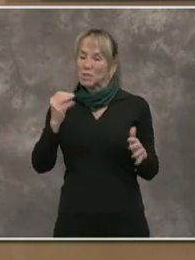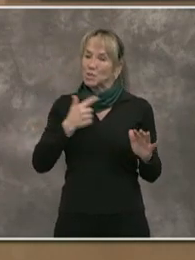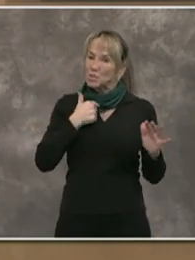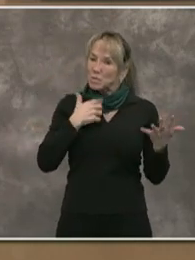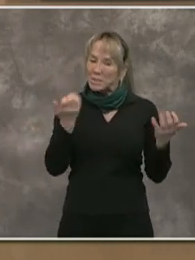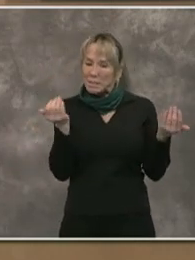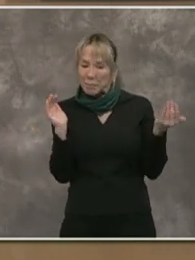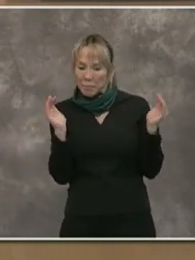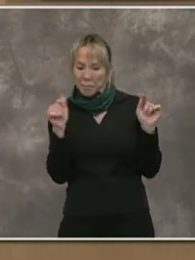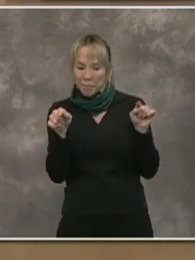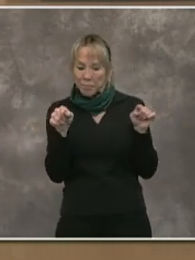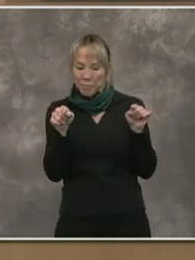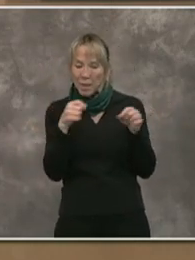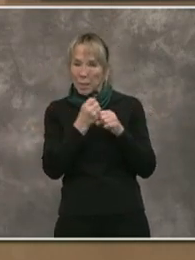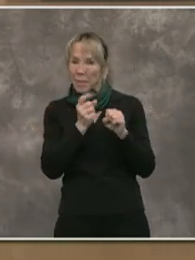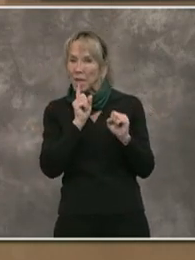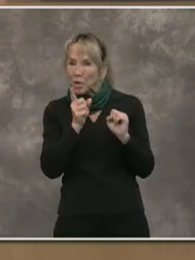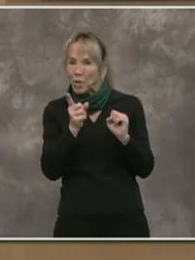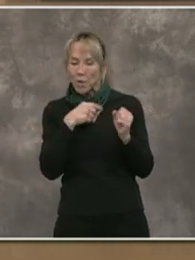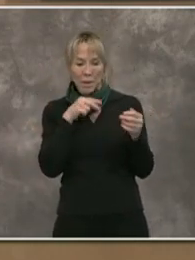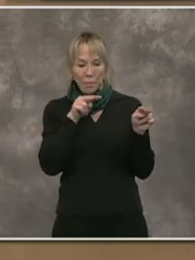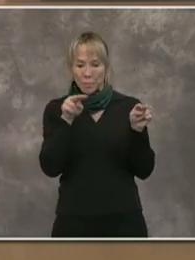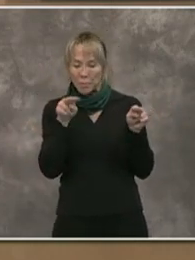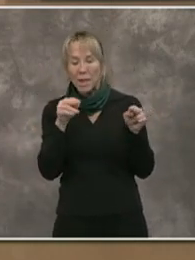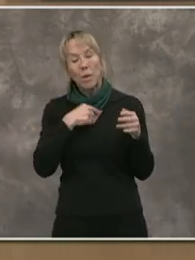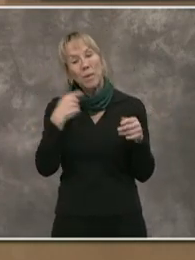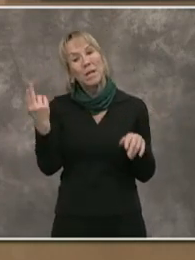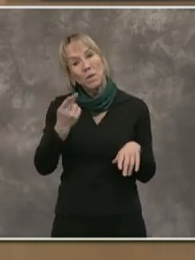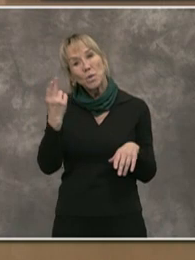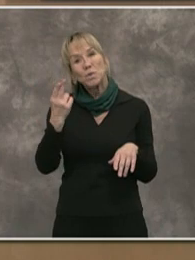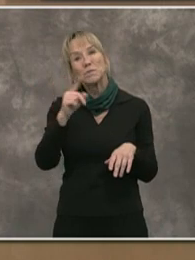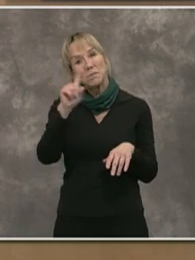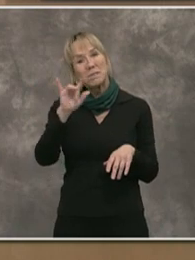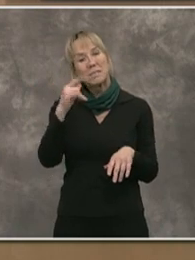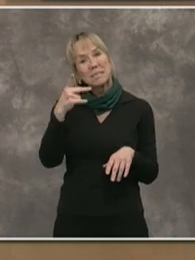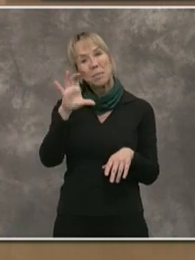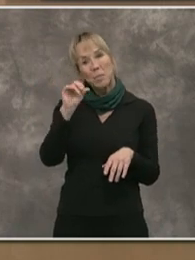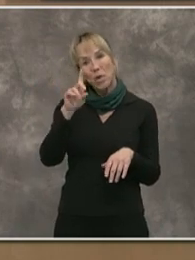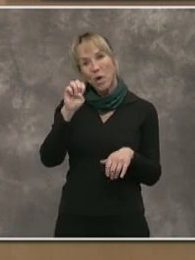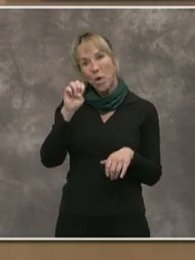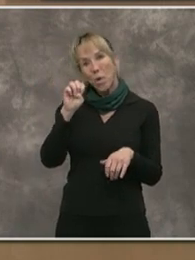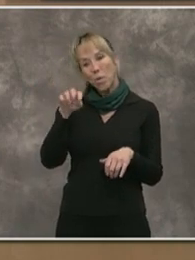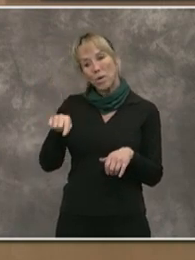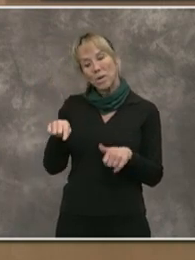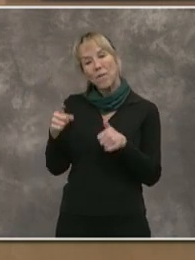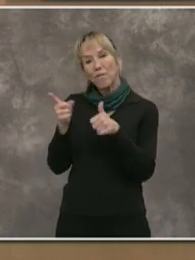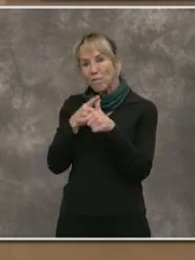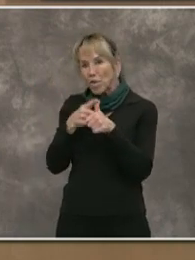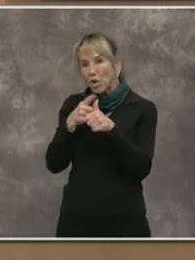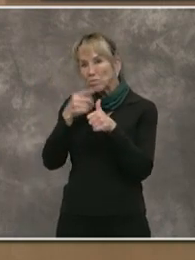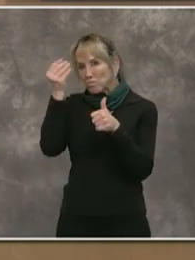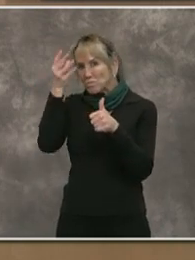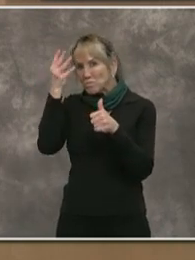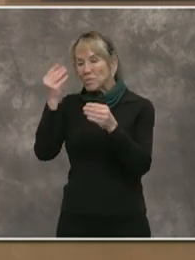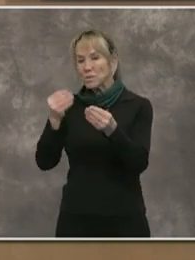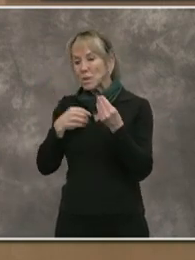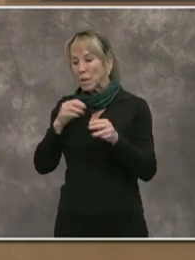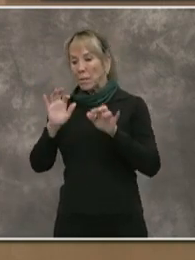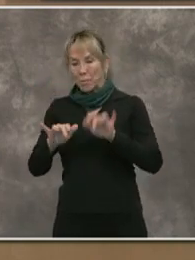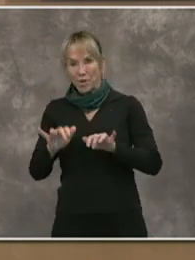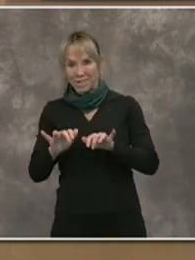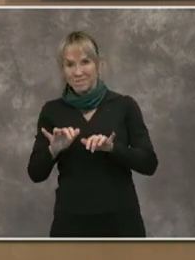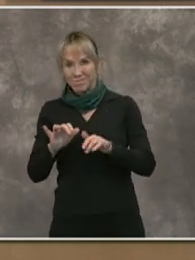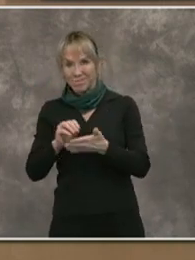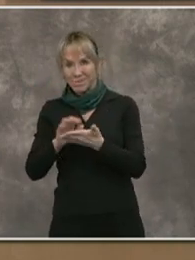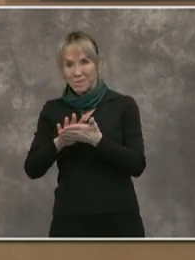we are able to look at that, and we're often using those zip codes as the first piece of information that we put in. But